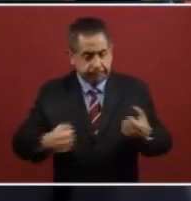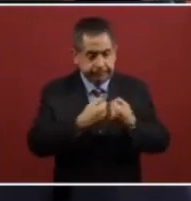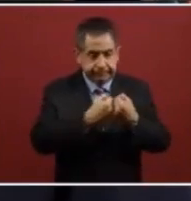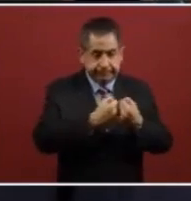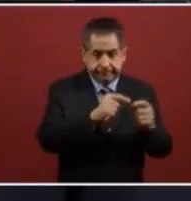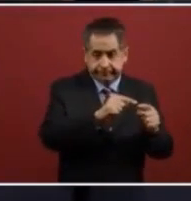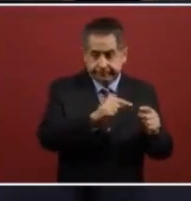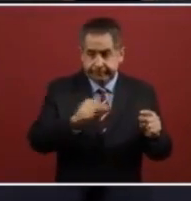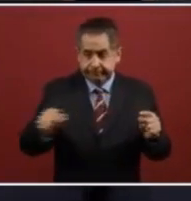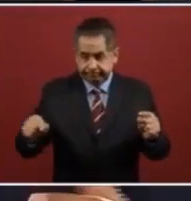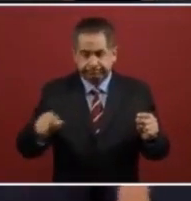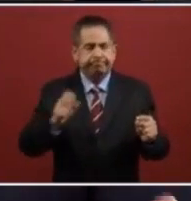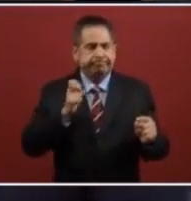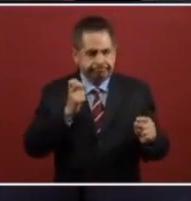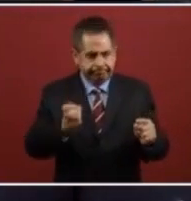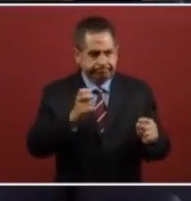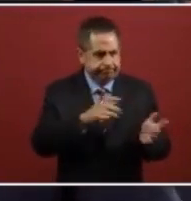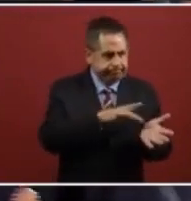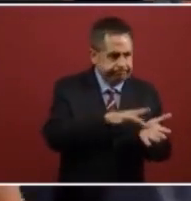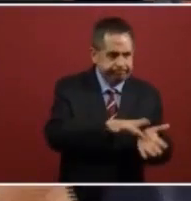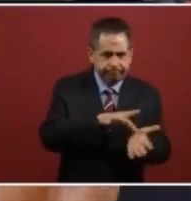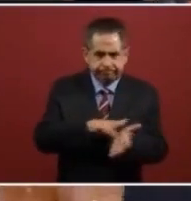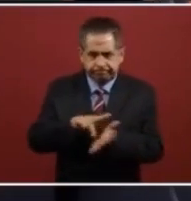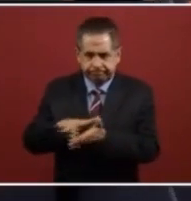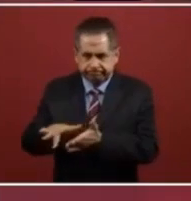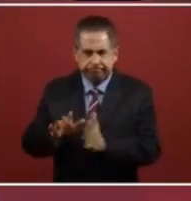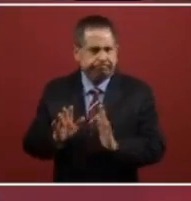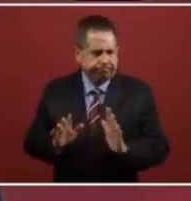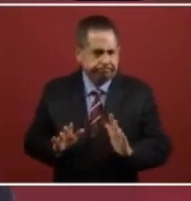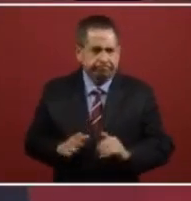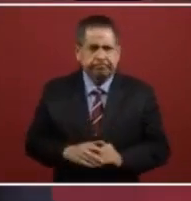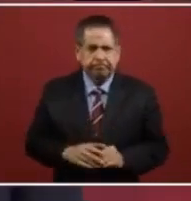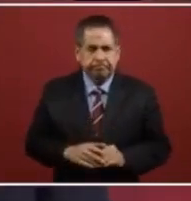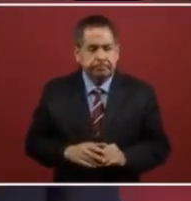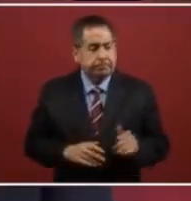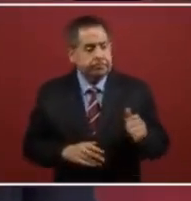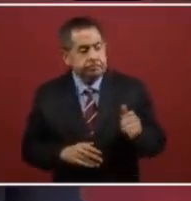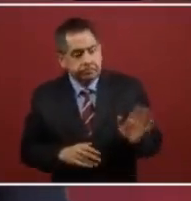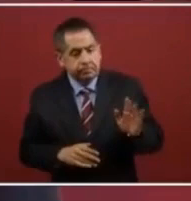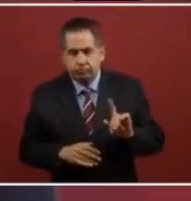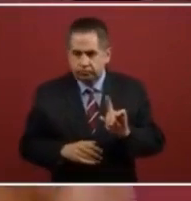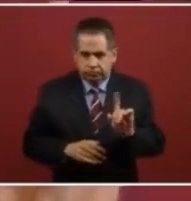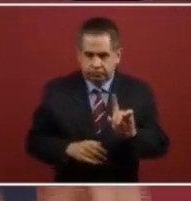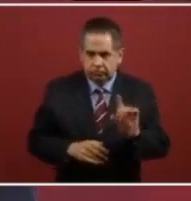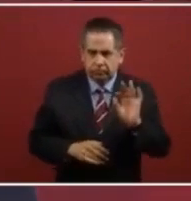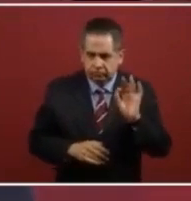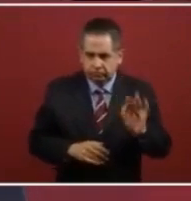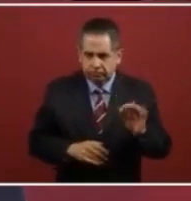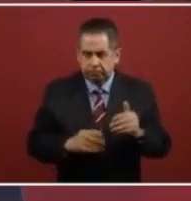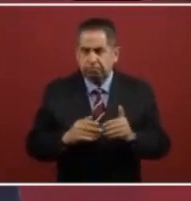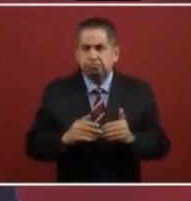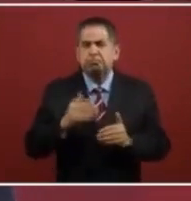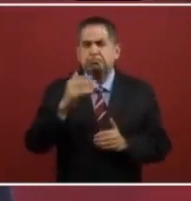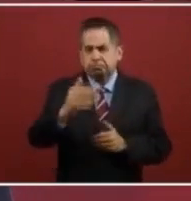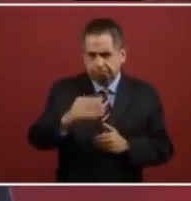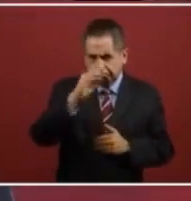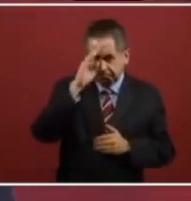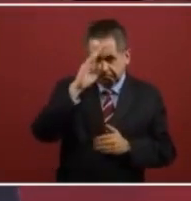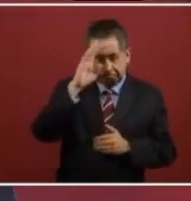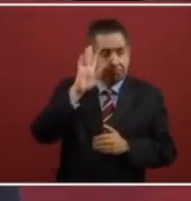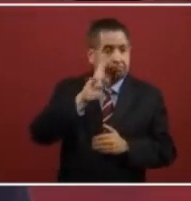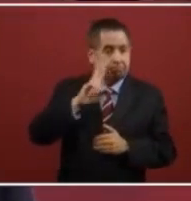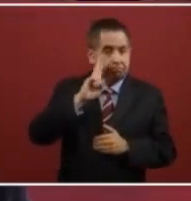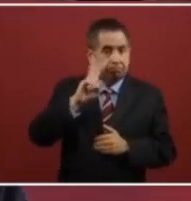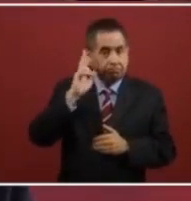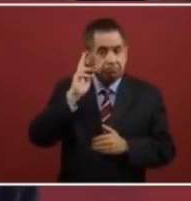So he says that they'll be contemplating No se descarta the hacia zones that are right adelante next to the que